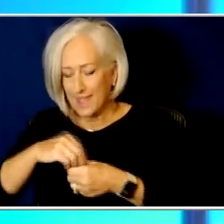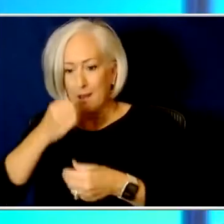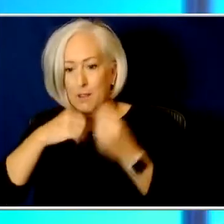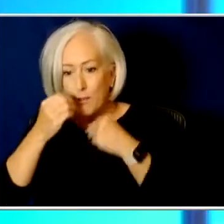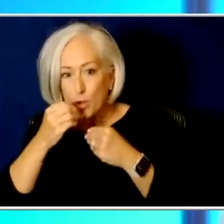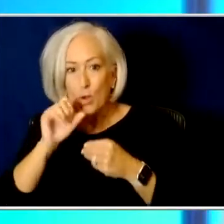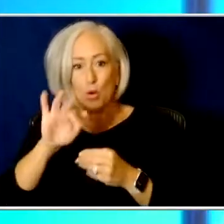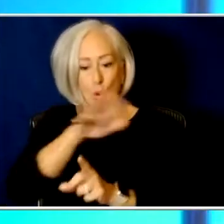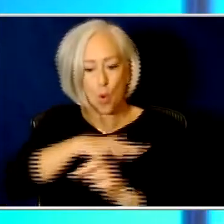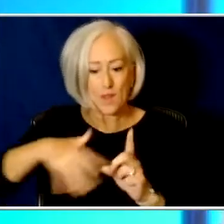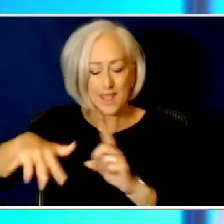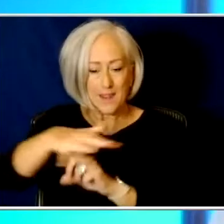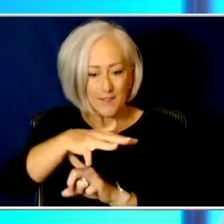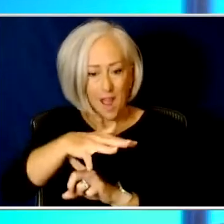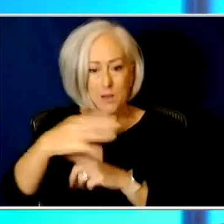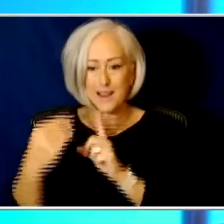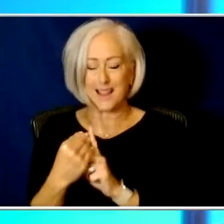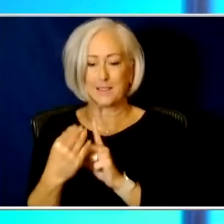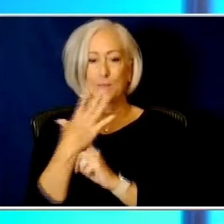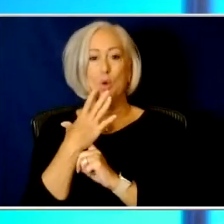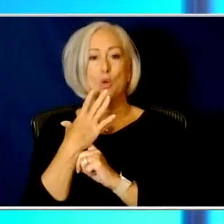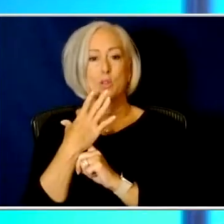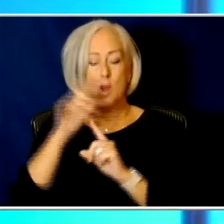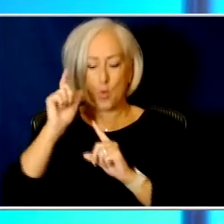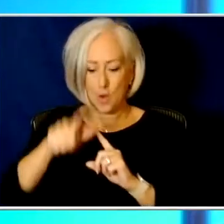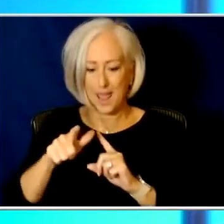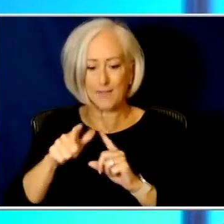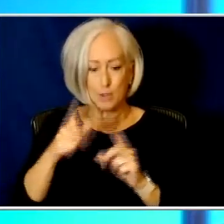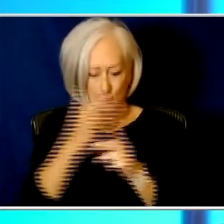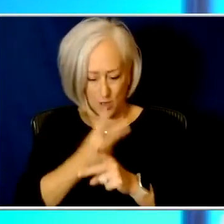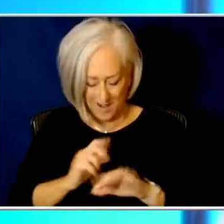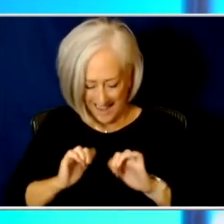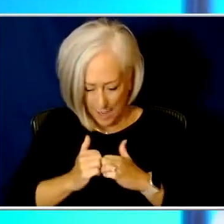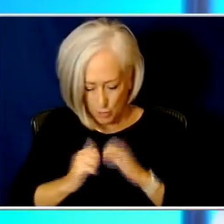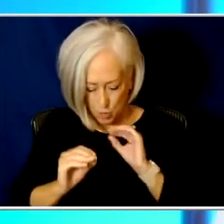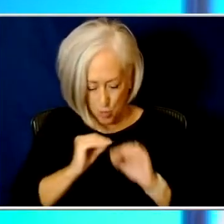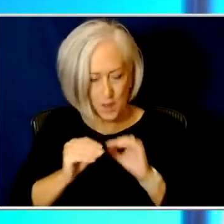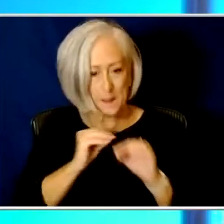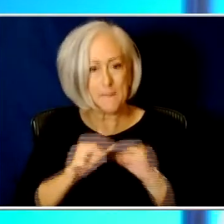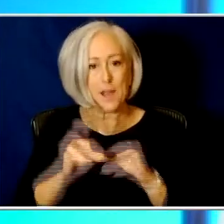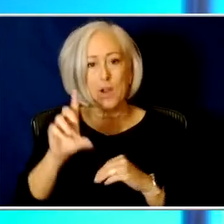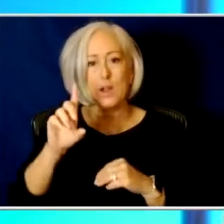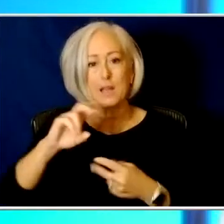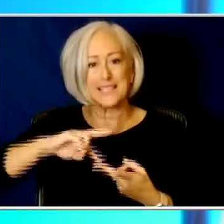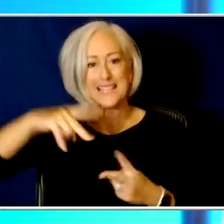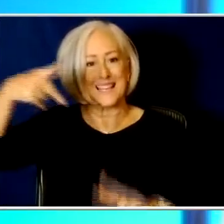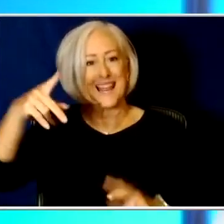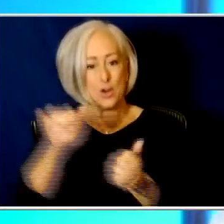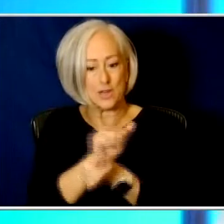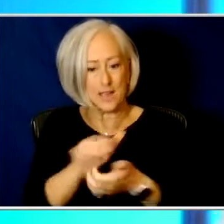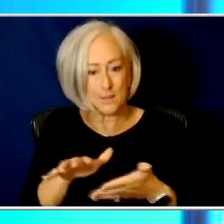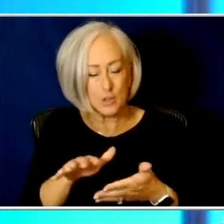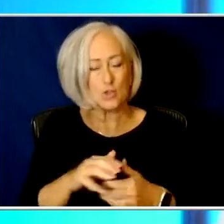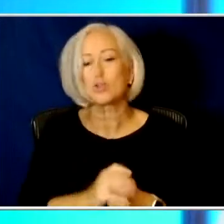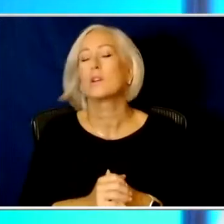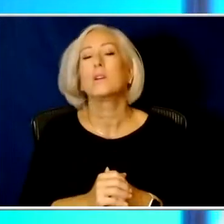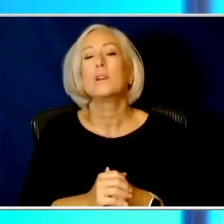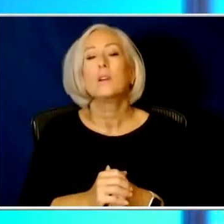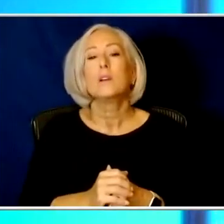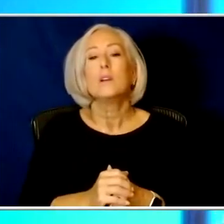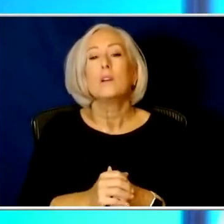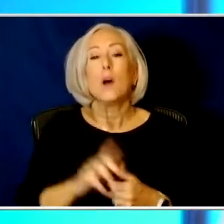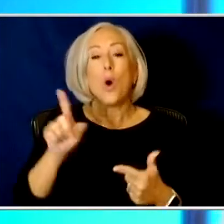to, we have to have a way of repairing this DNA damage. Now, when these DNA repairing enzymes are mutated,